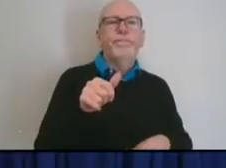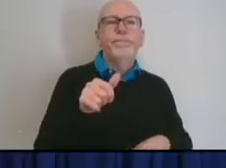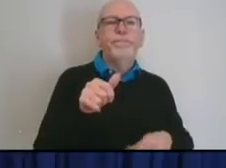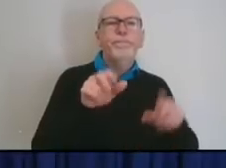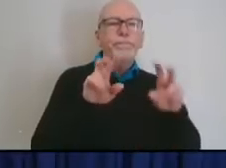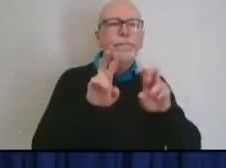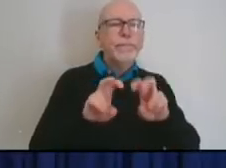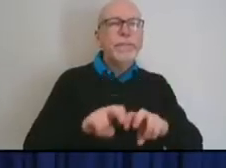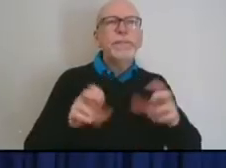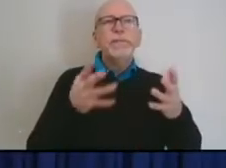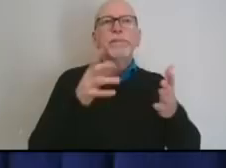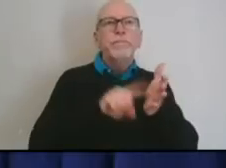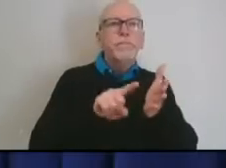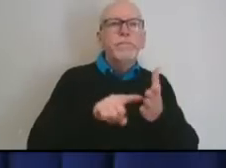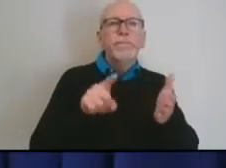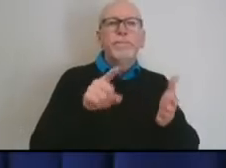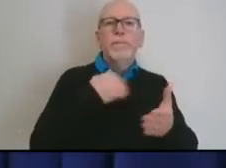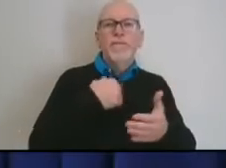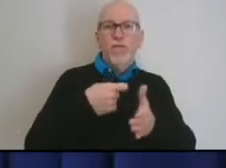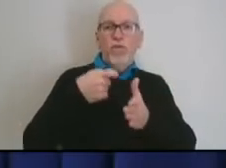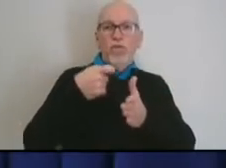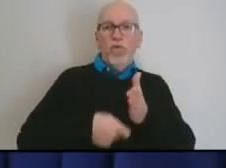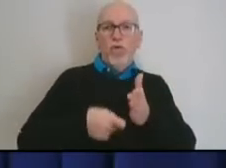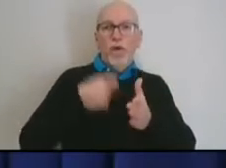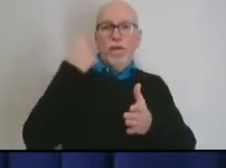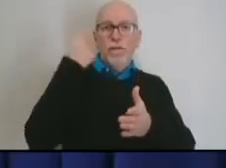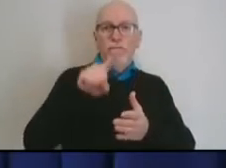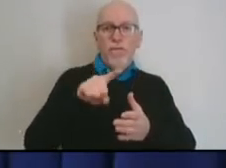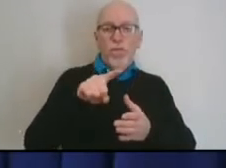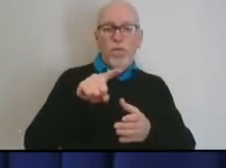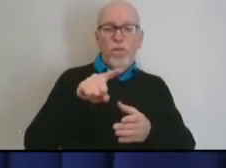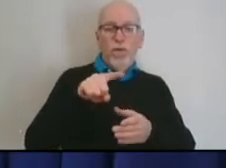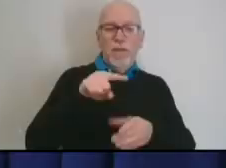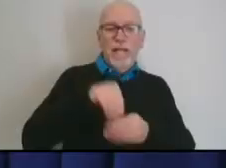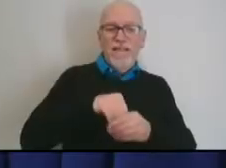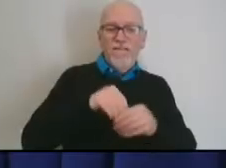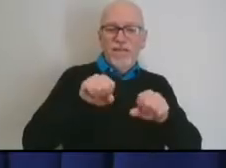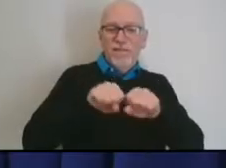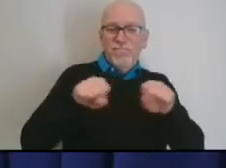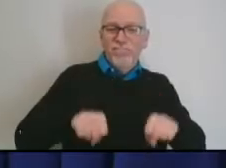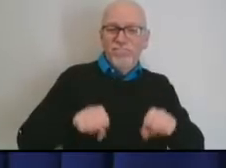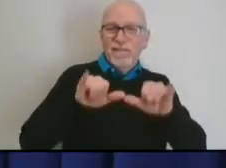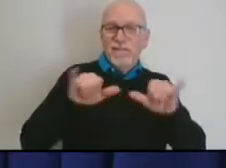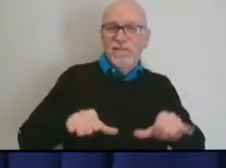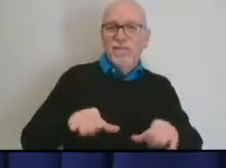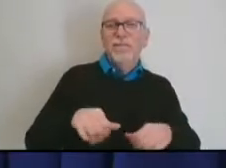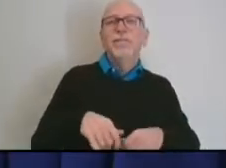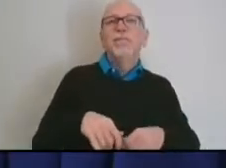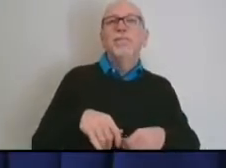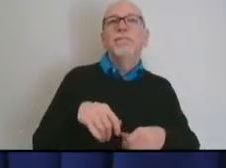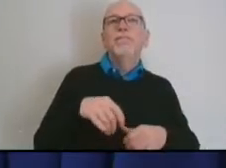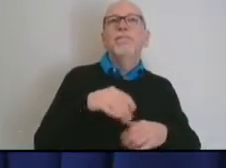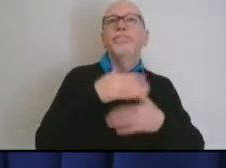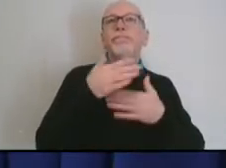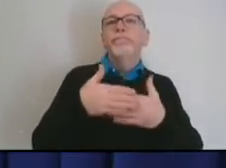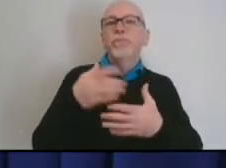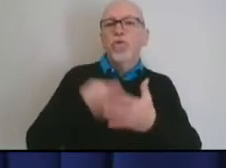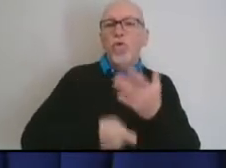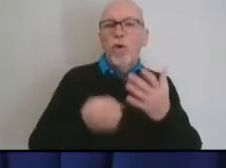analysis, there is the cost of your infrastructure, there is the cost of the